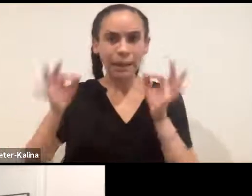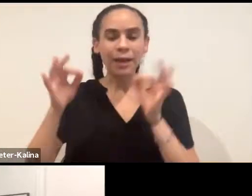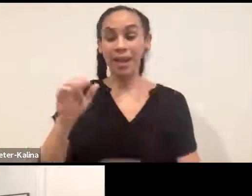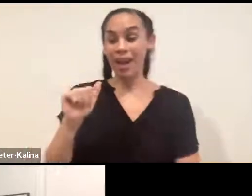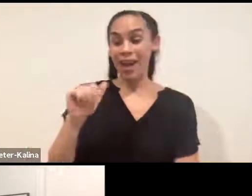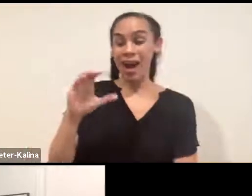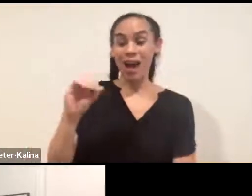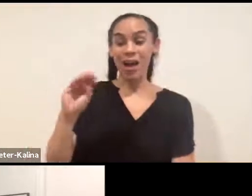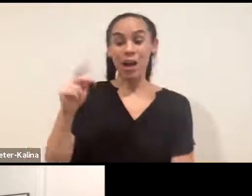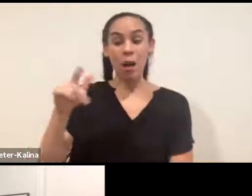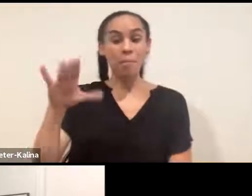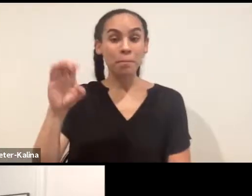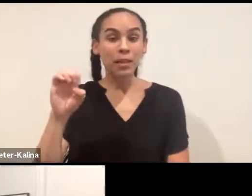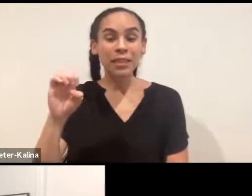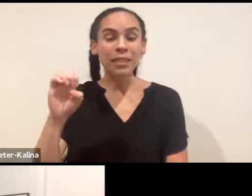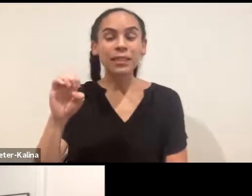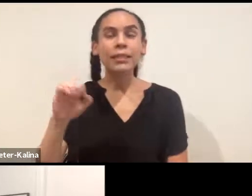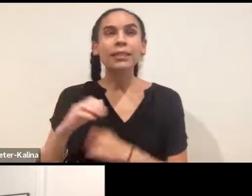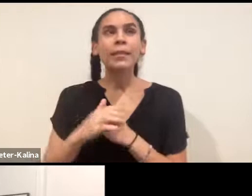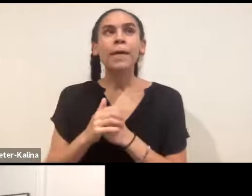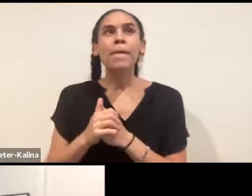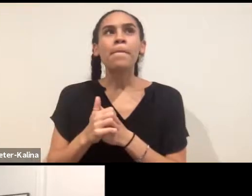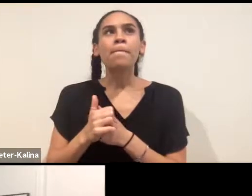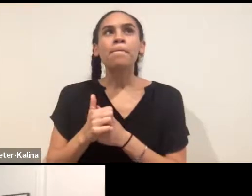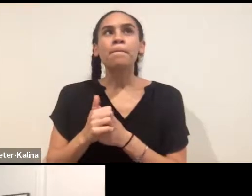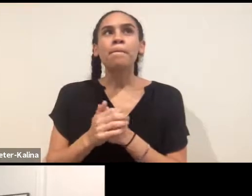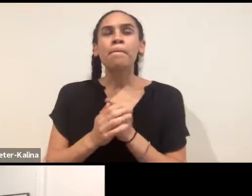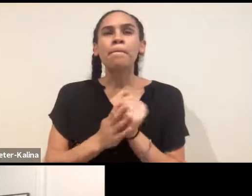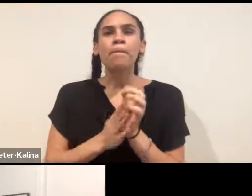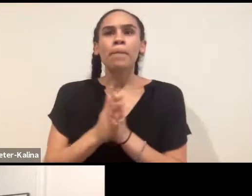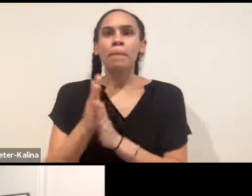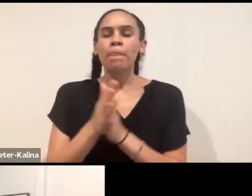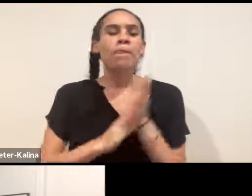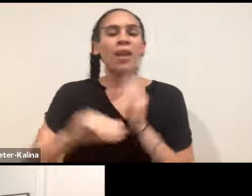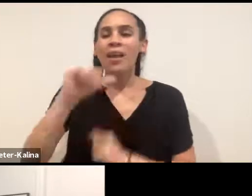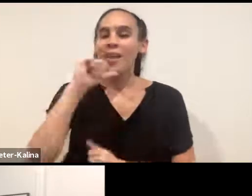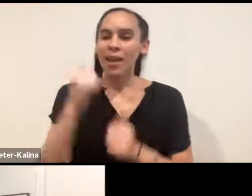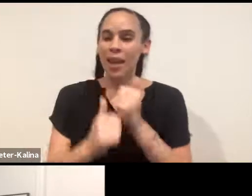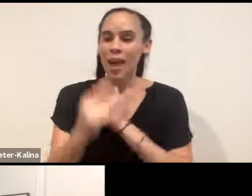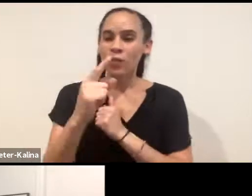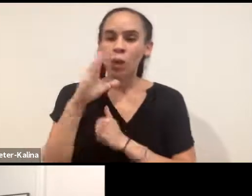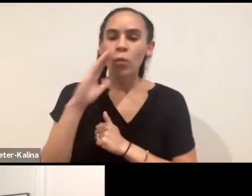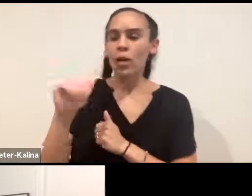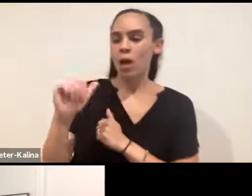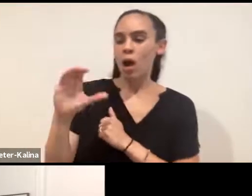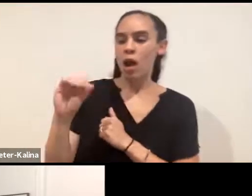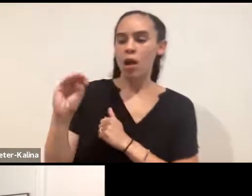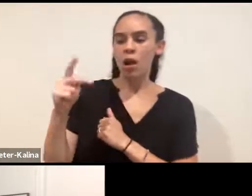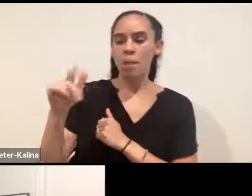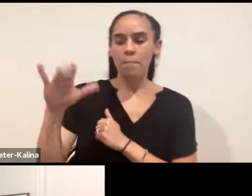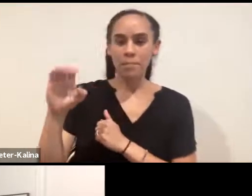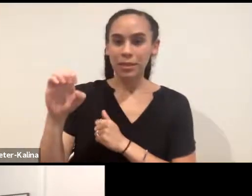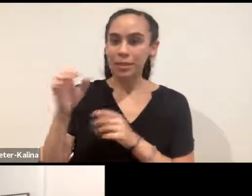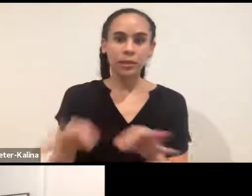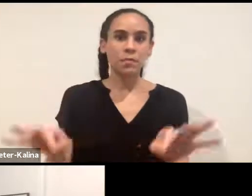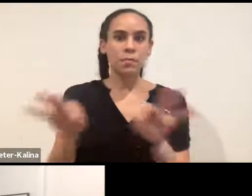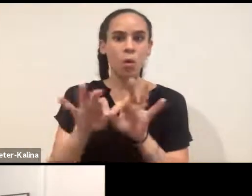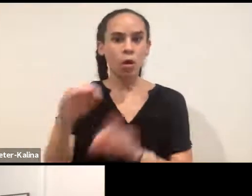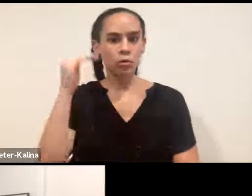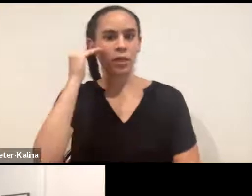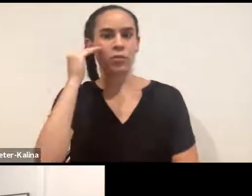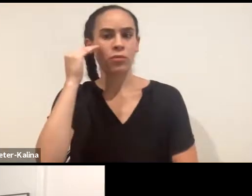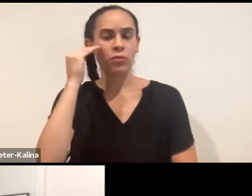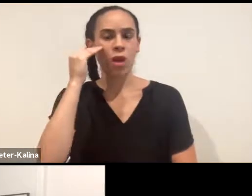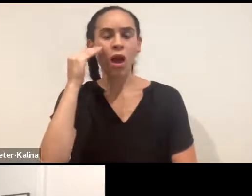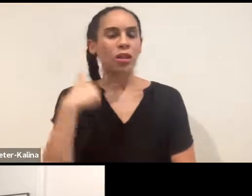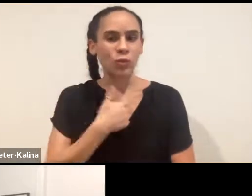are not somebody, not everyone is going to be an accomplice, and that's important to know and acknowledge. And we need people all